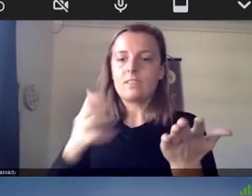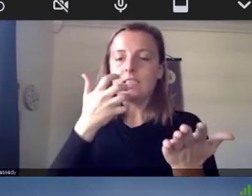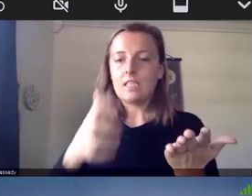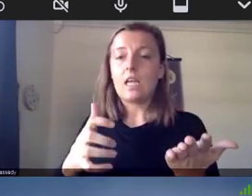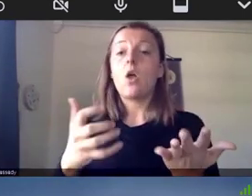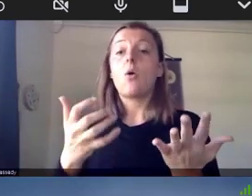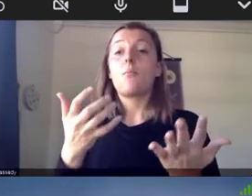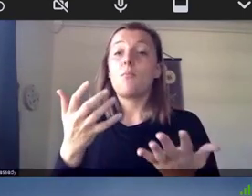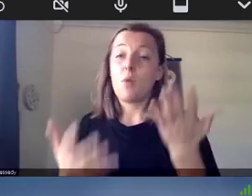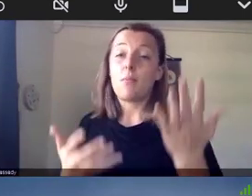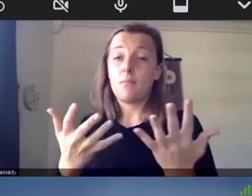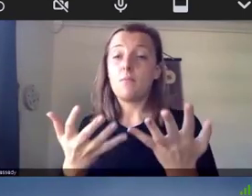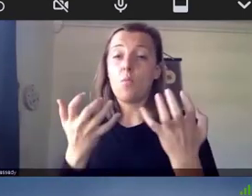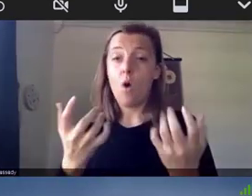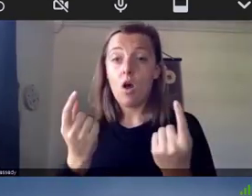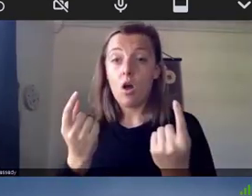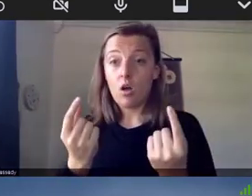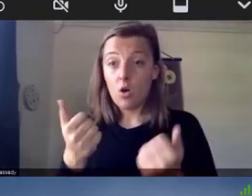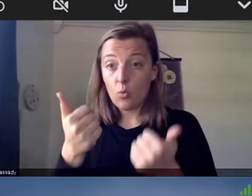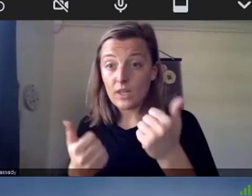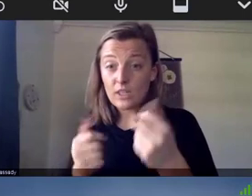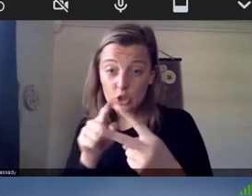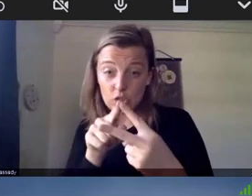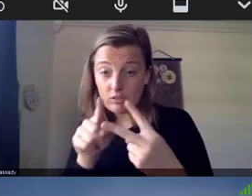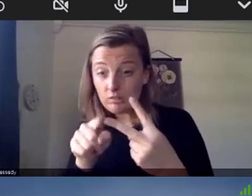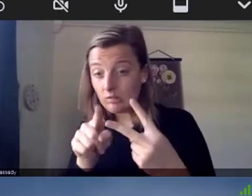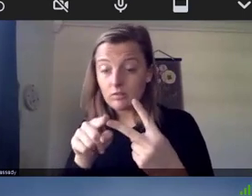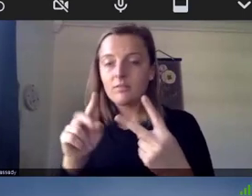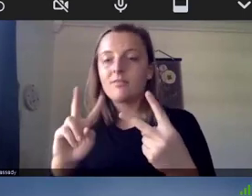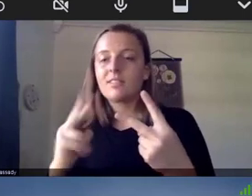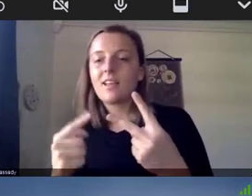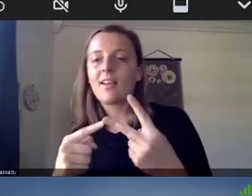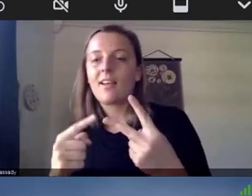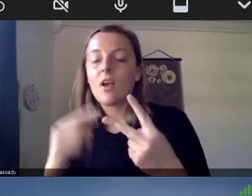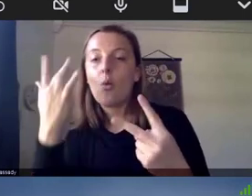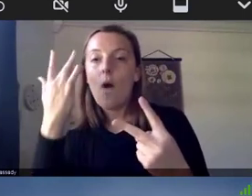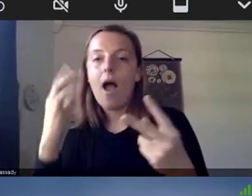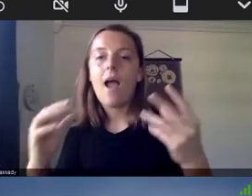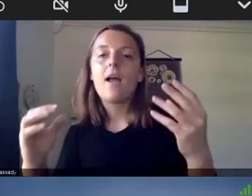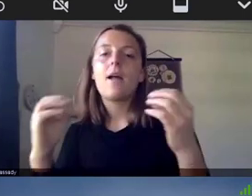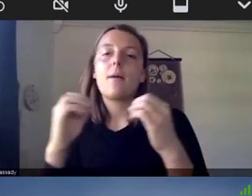So just because you have more efficiency doesn't mean you have a better fin.